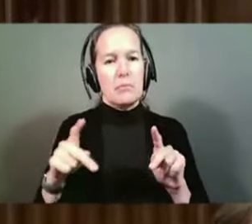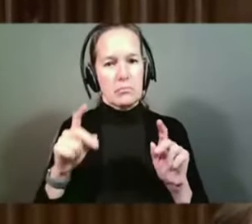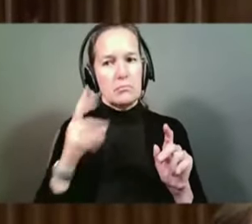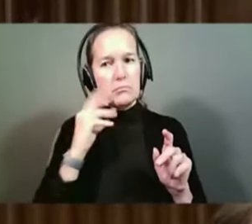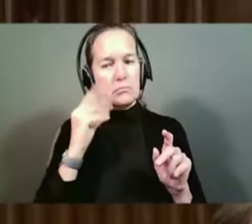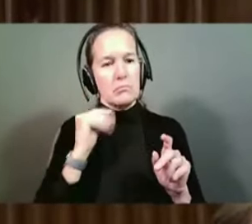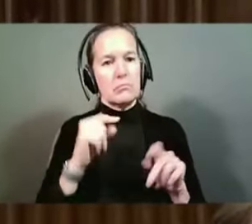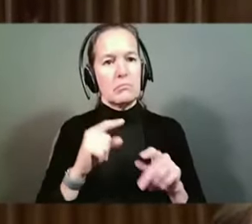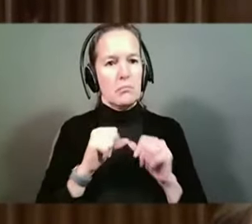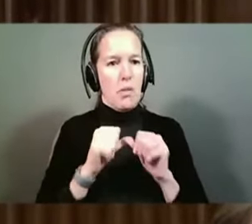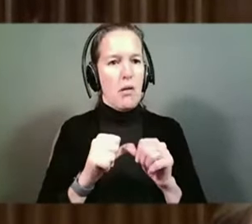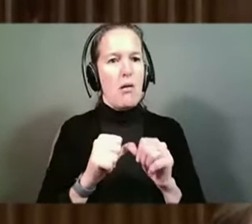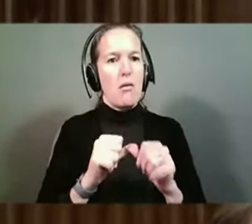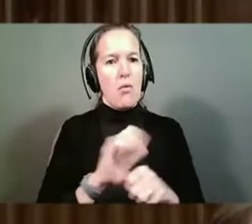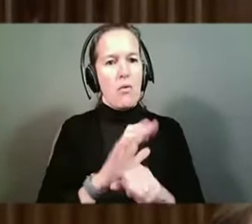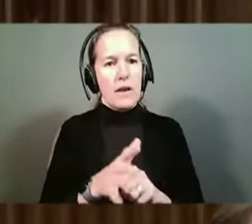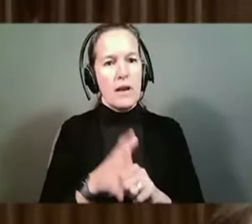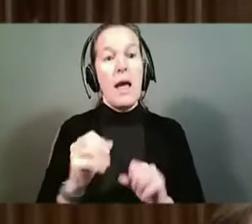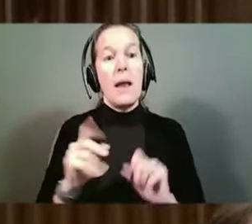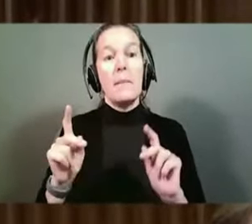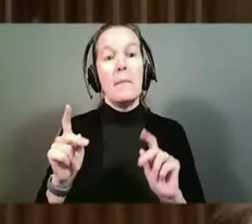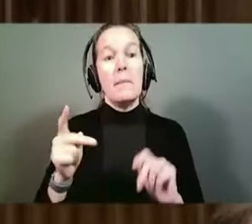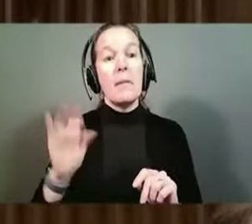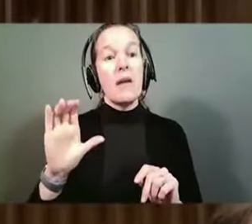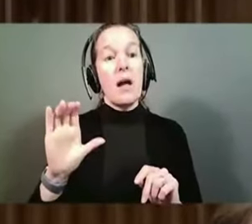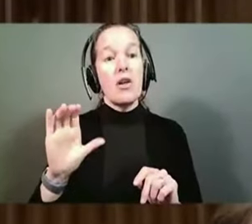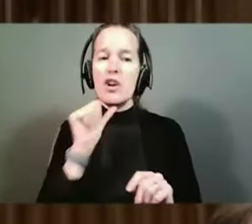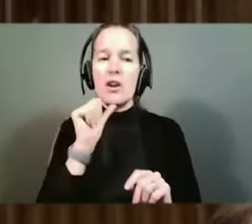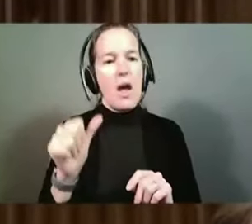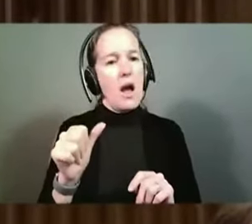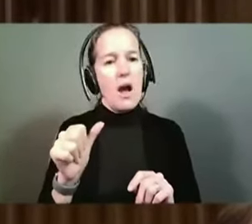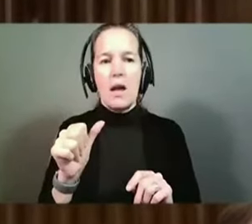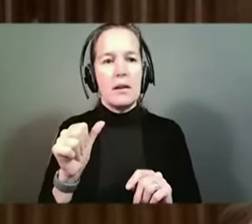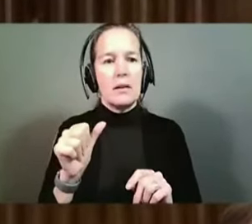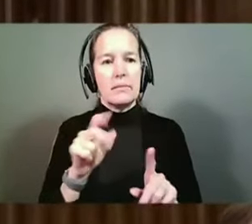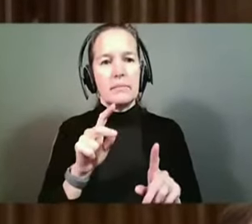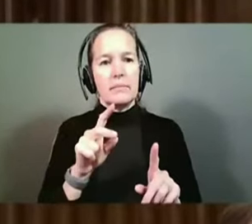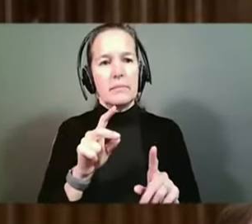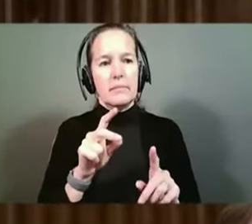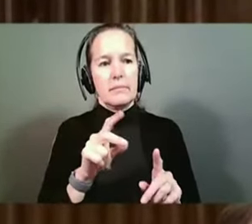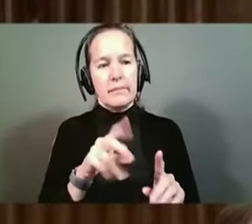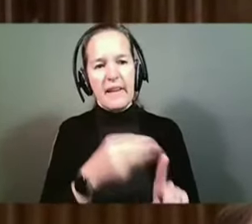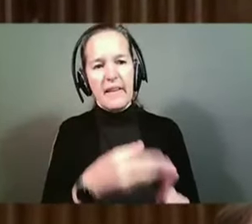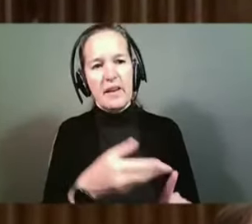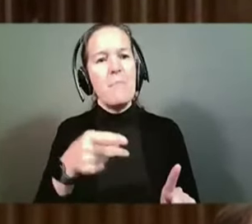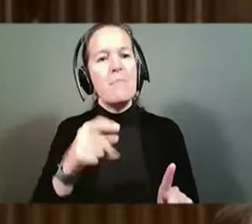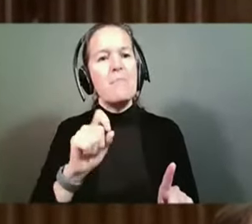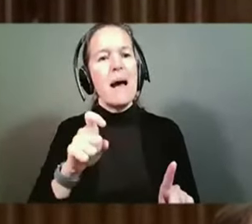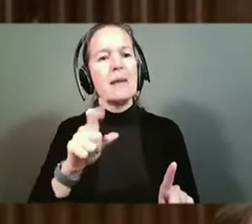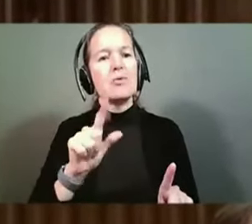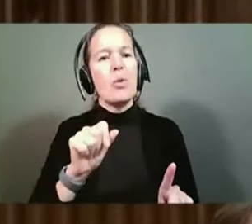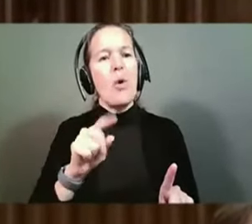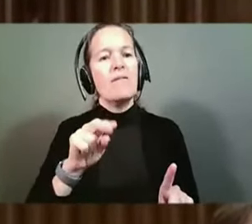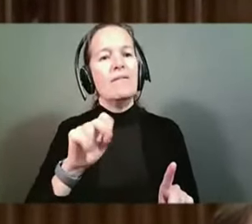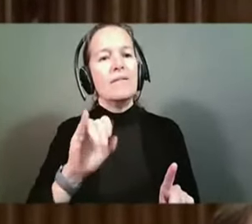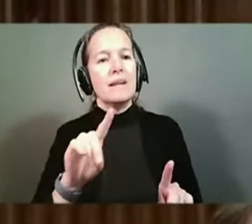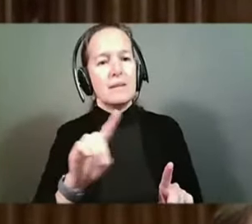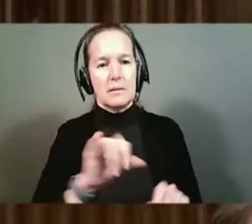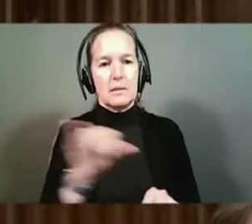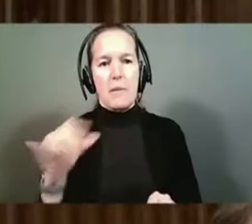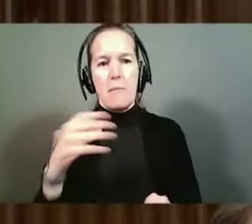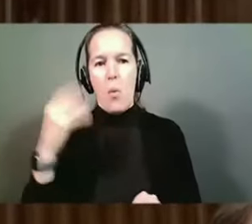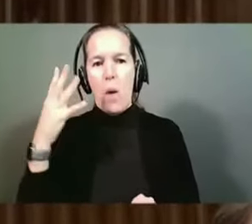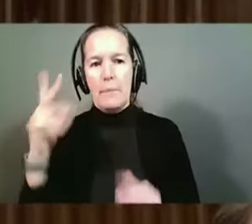strong evidence that people of color are not prescribed antivirals like Paxlovid at the same rate as white people. The medical neglect